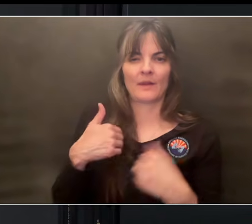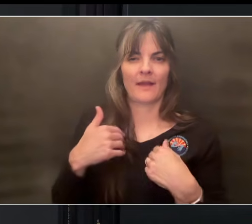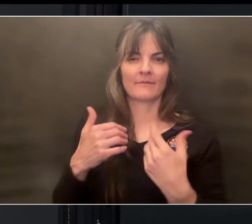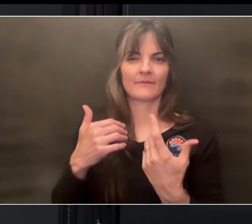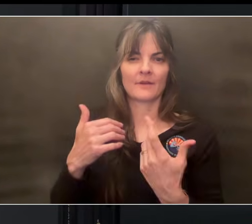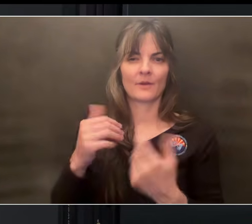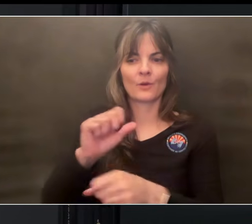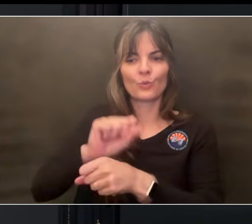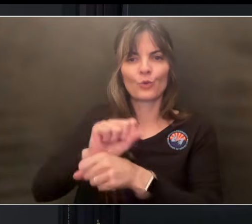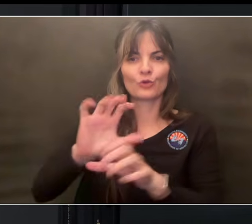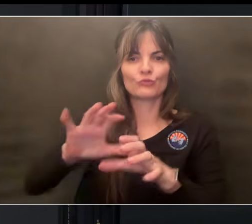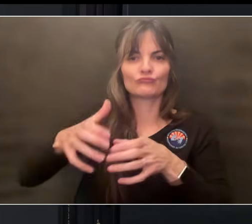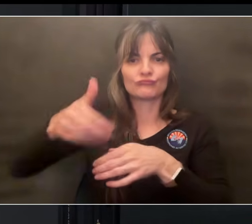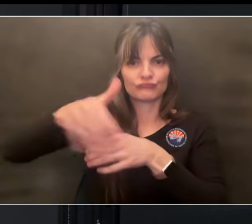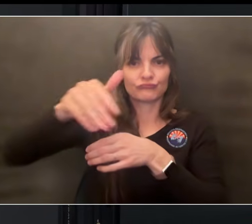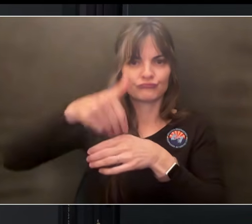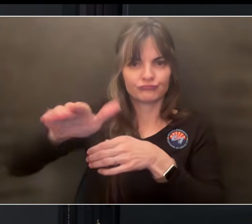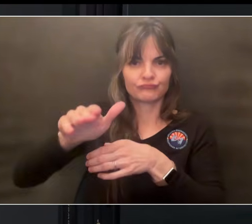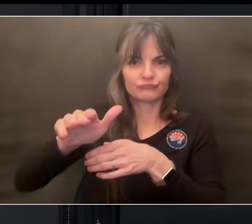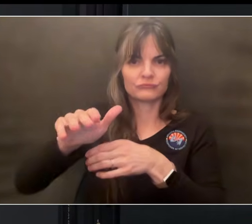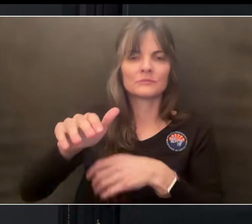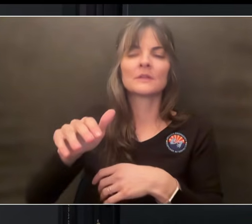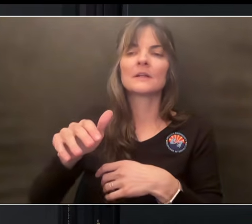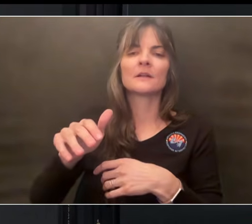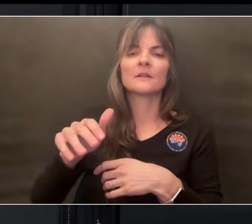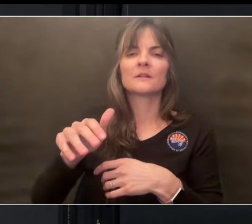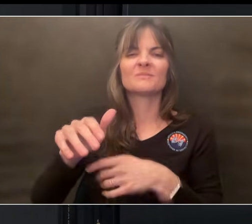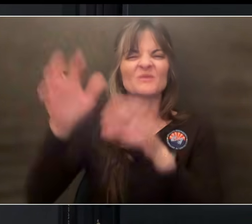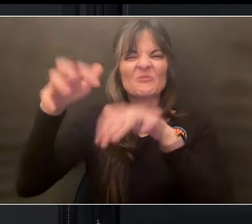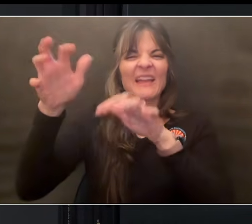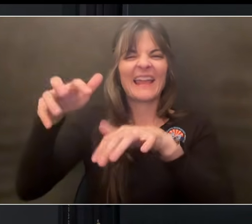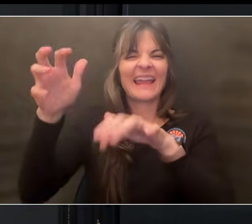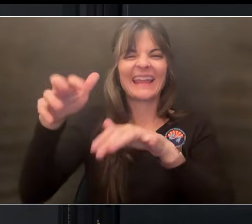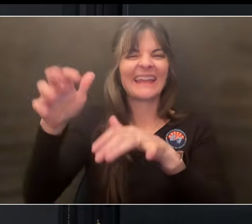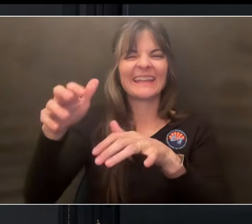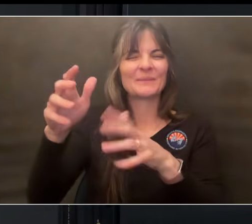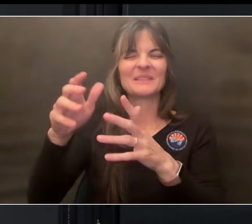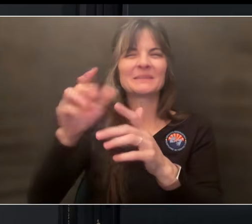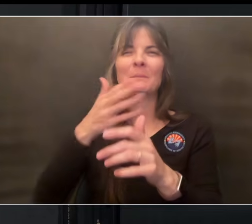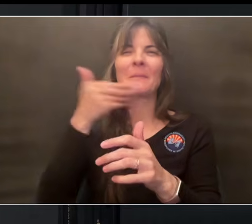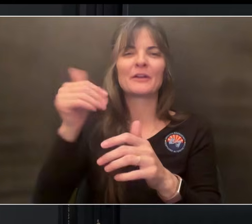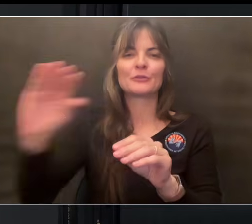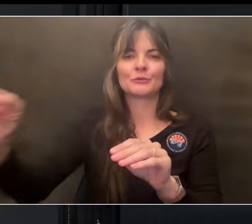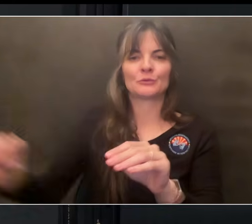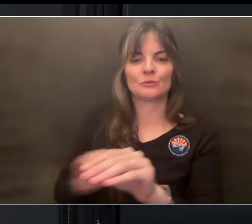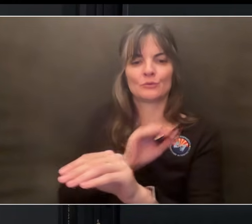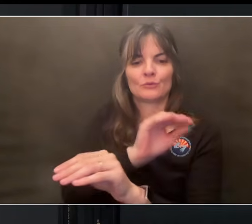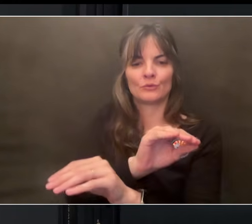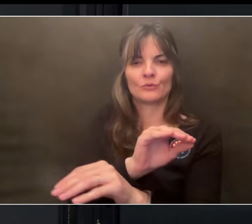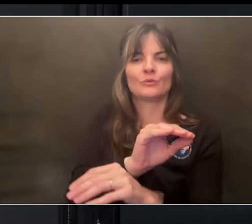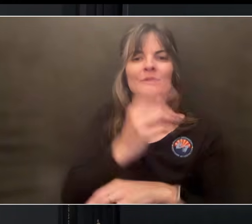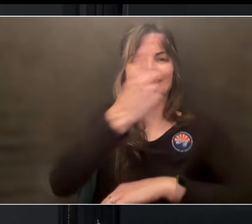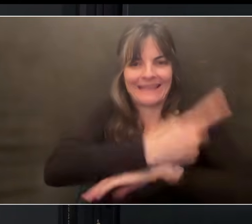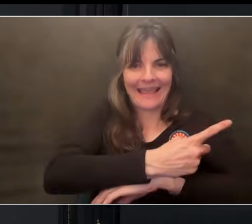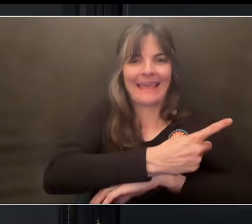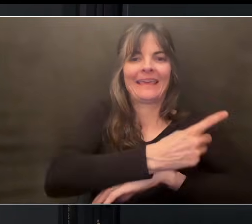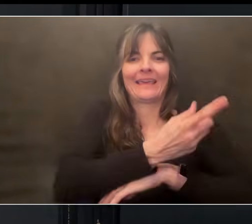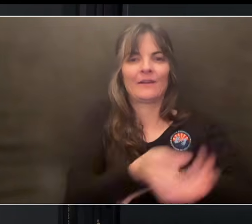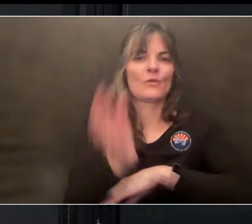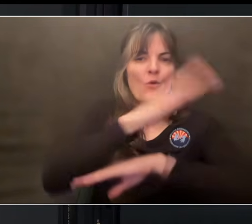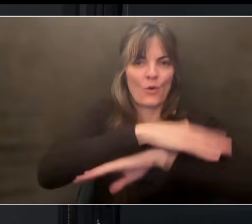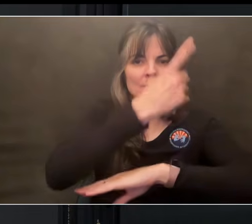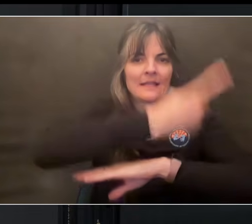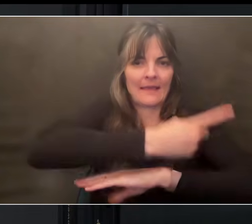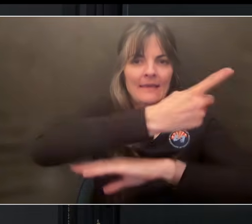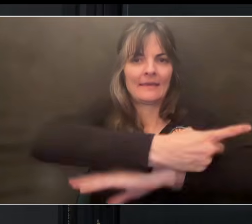out there at night with that rain we took. We're going to plug them back into the day operations where we can use them. And with this rain